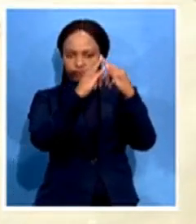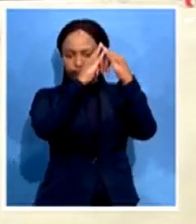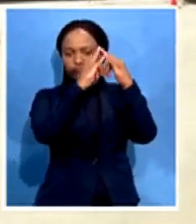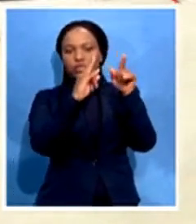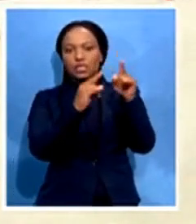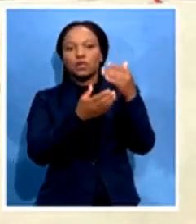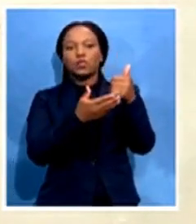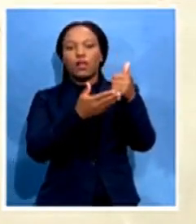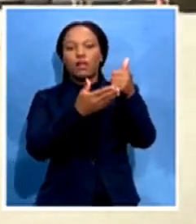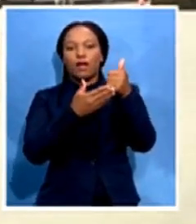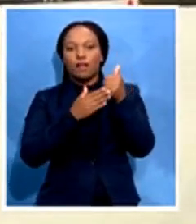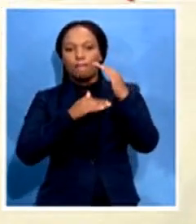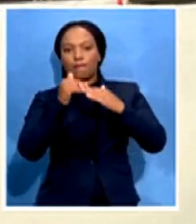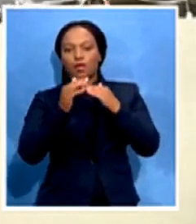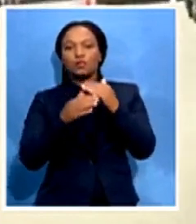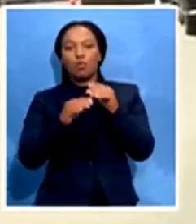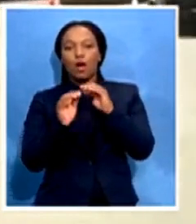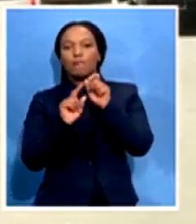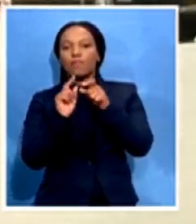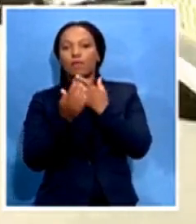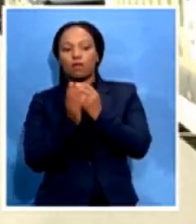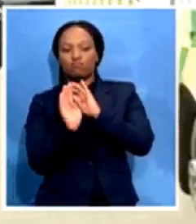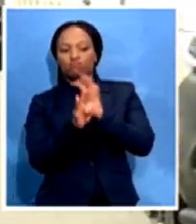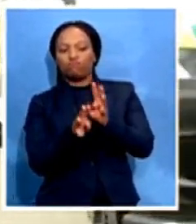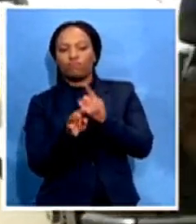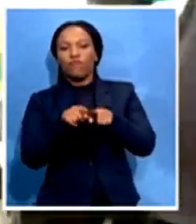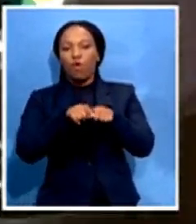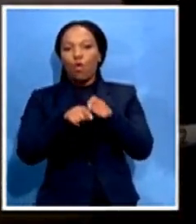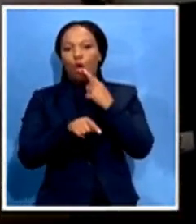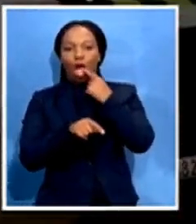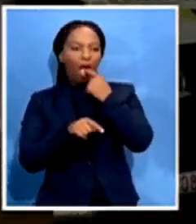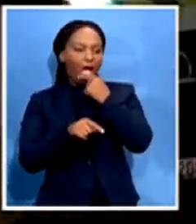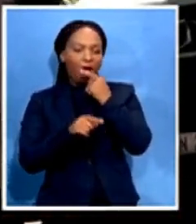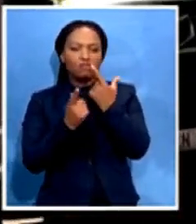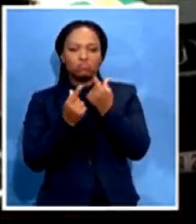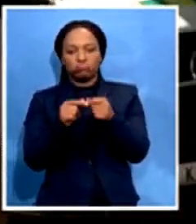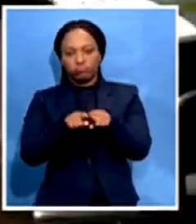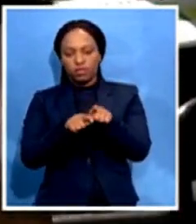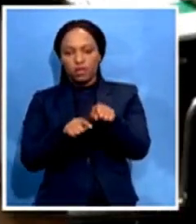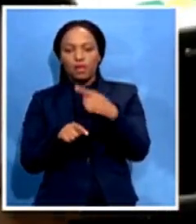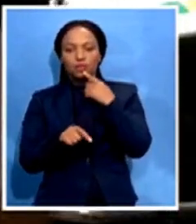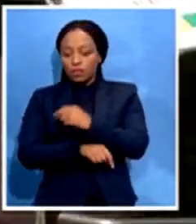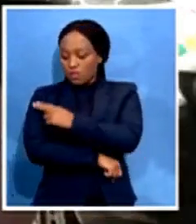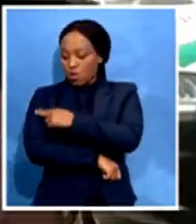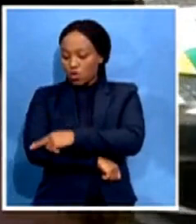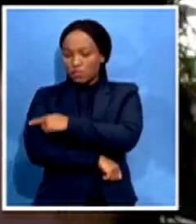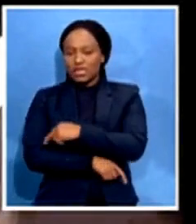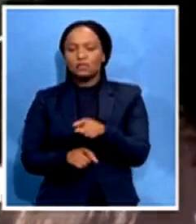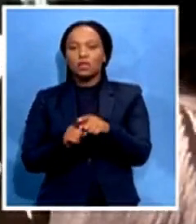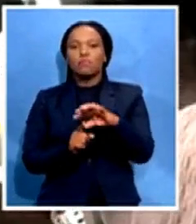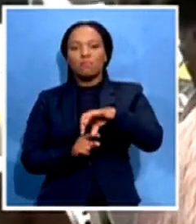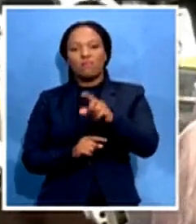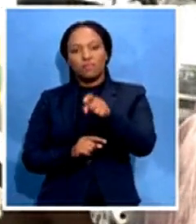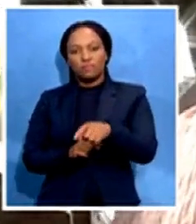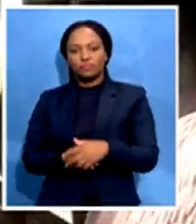many people as possible, not only here at this hospital, but throughout the province. I'm going to be speaking to Matron Mackenzie. Matron Mackenzie, thank you